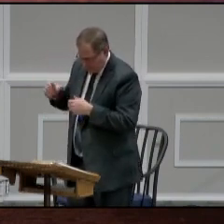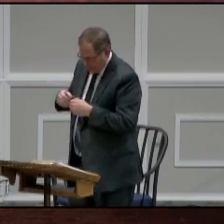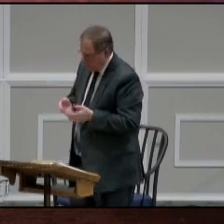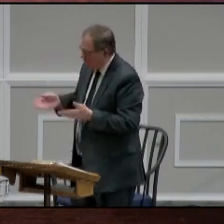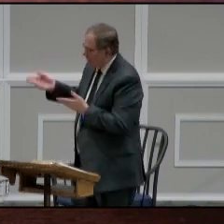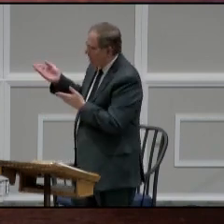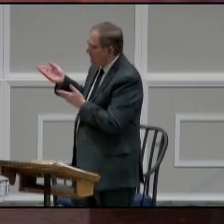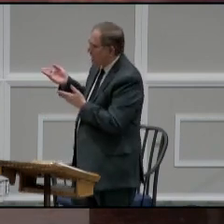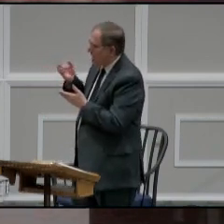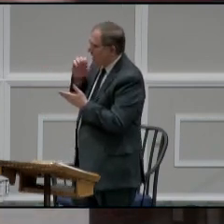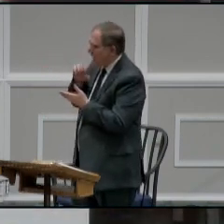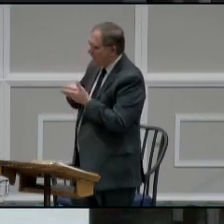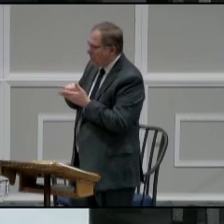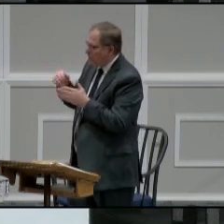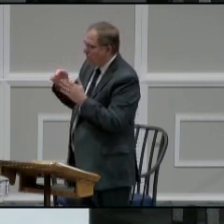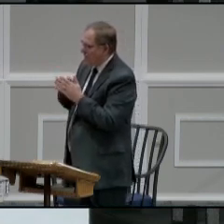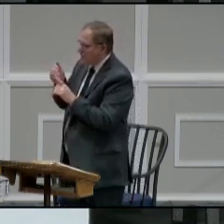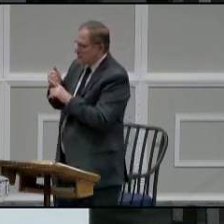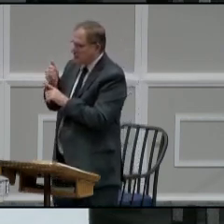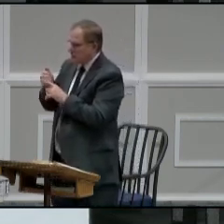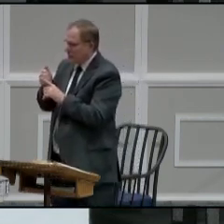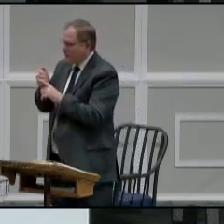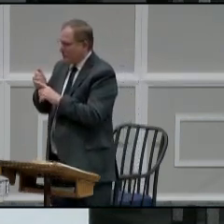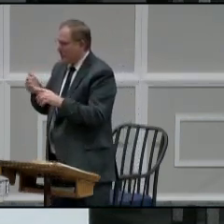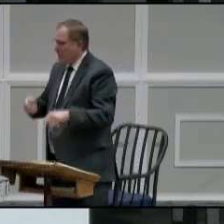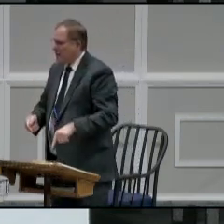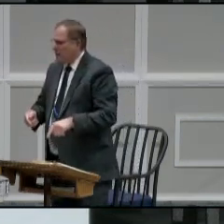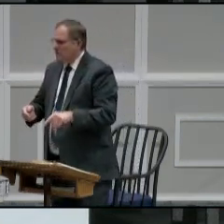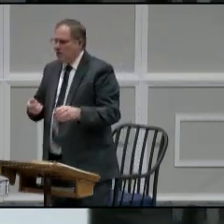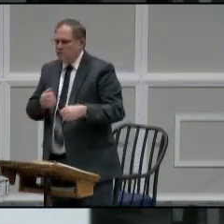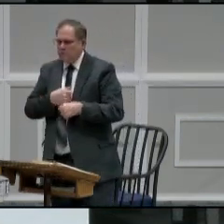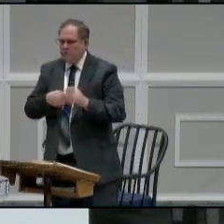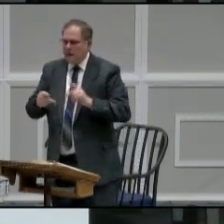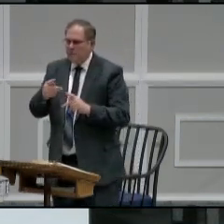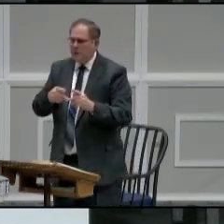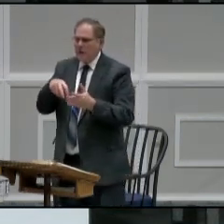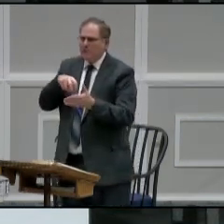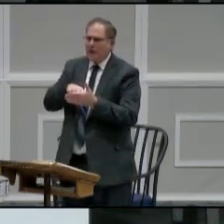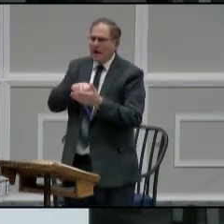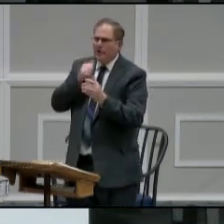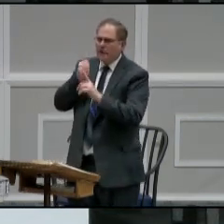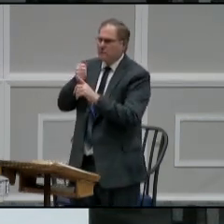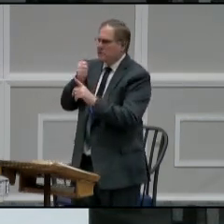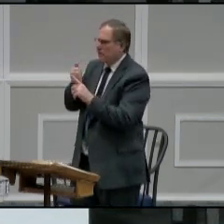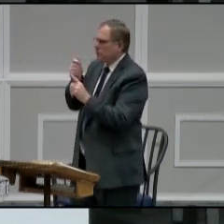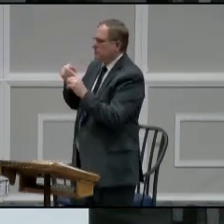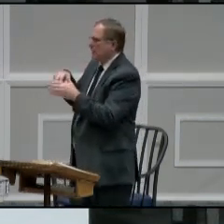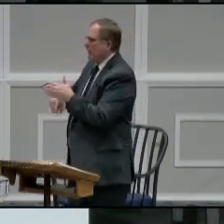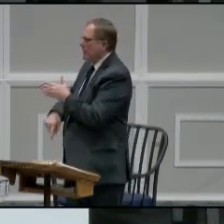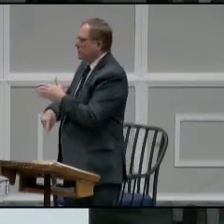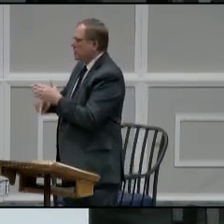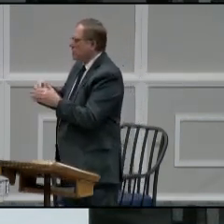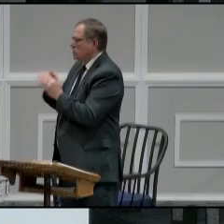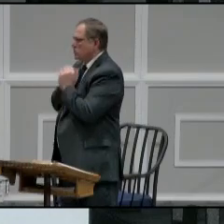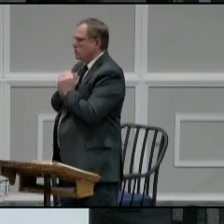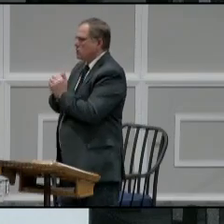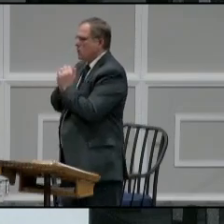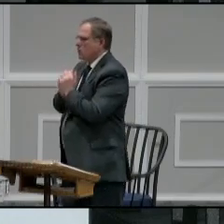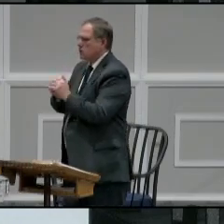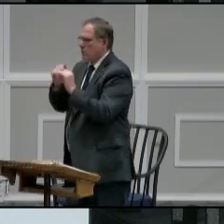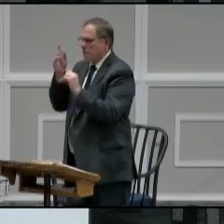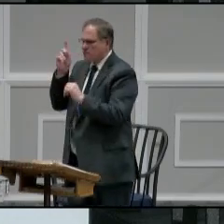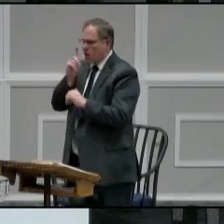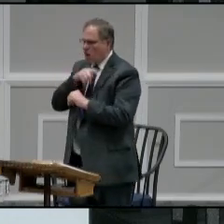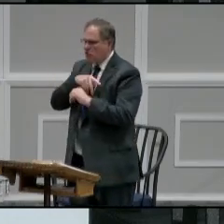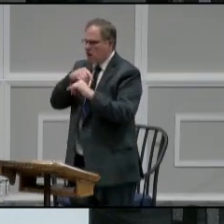have really, as their mode of worship, have bowed themselves down to gods that they